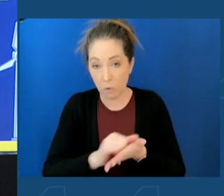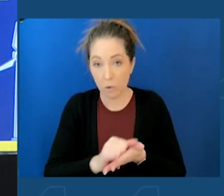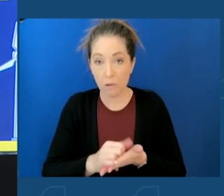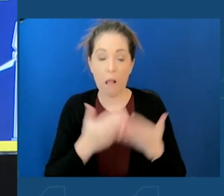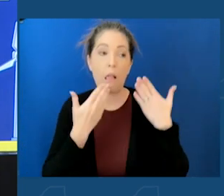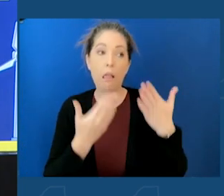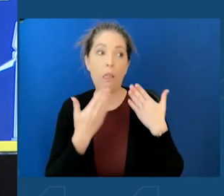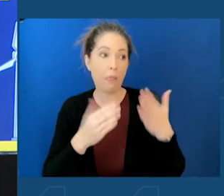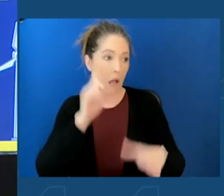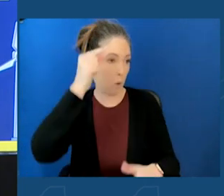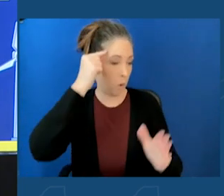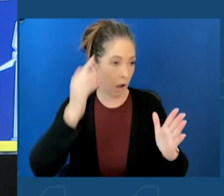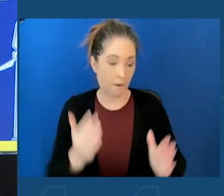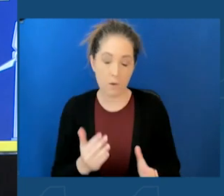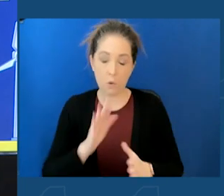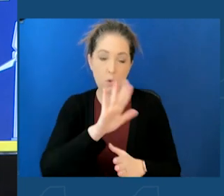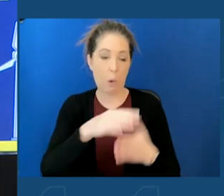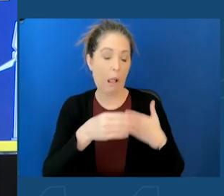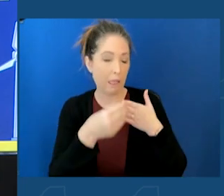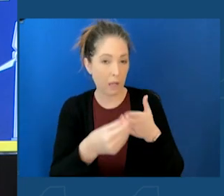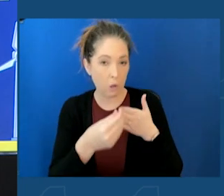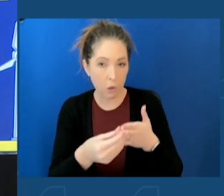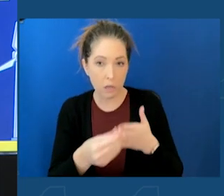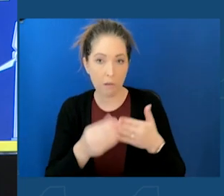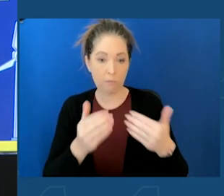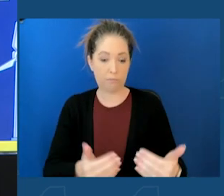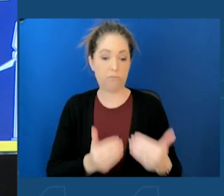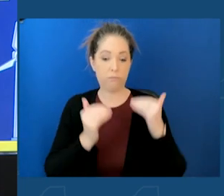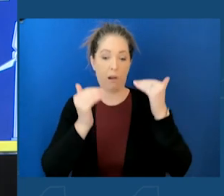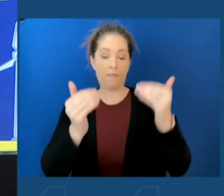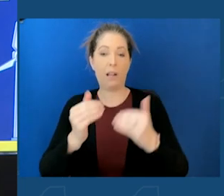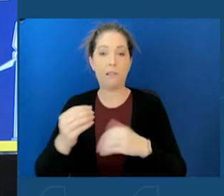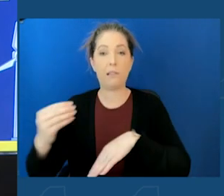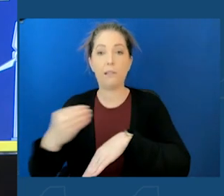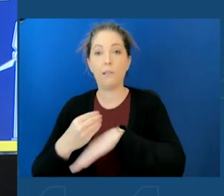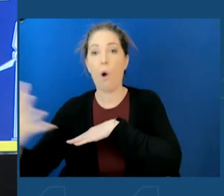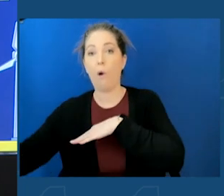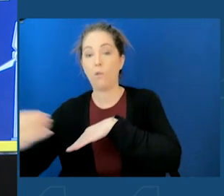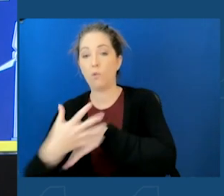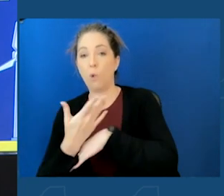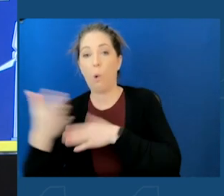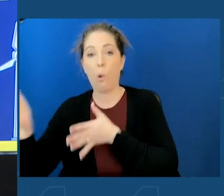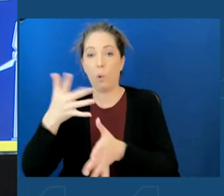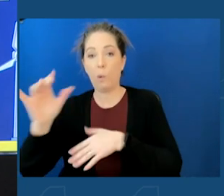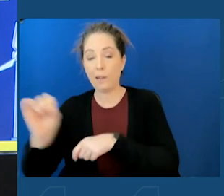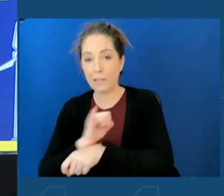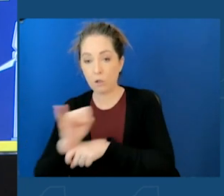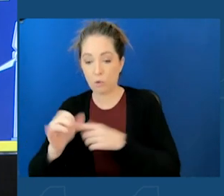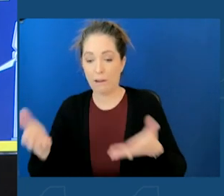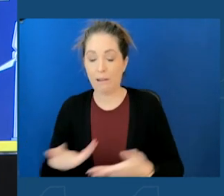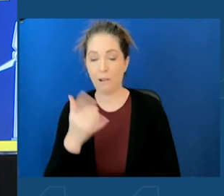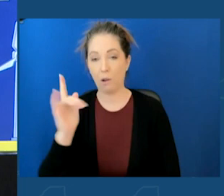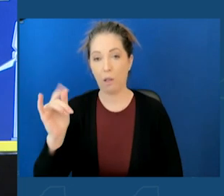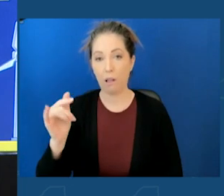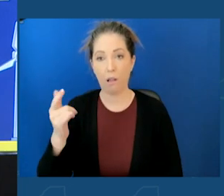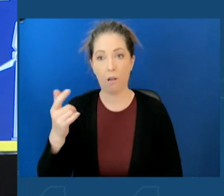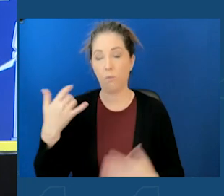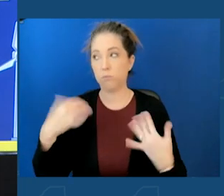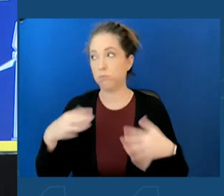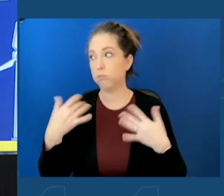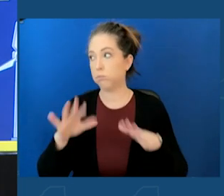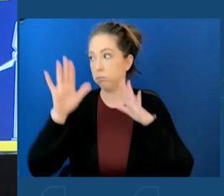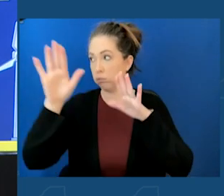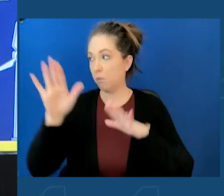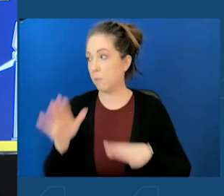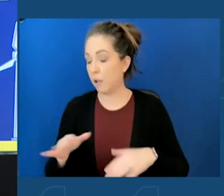Hochul for her leadership in advancing the offshore wind industry here on Long Island. It is, like I said before, a monumental task. She's delivered